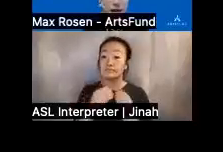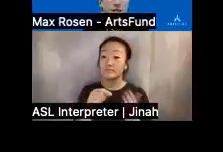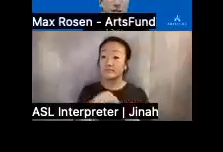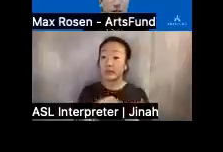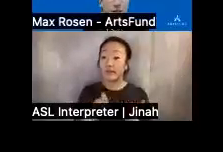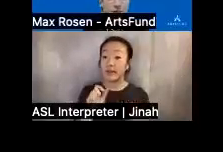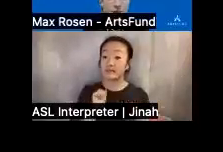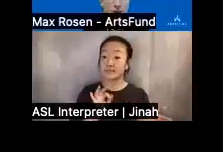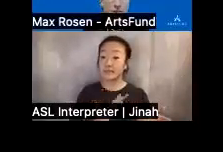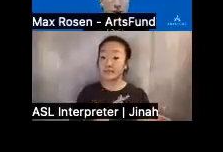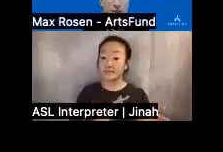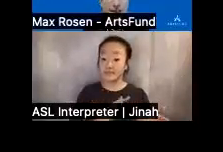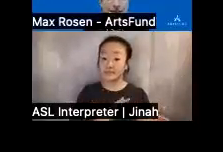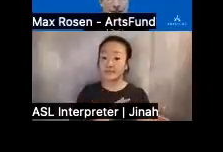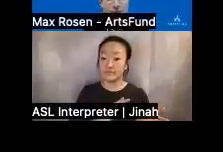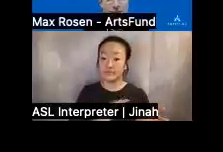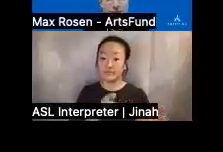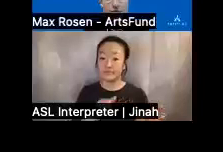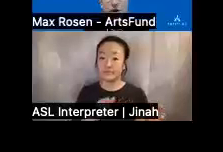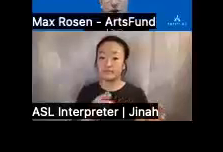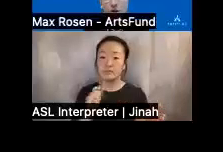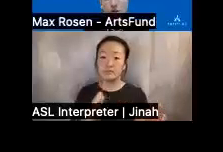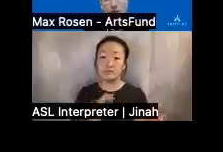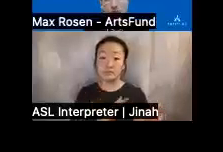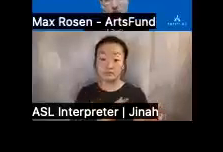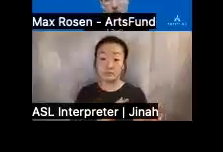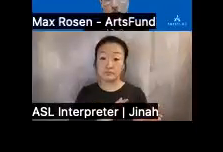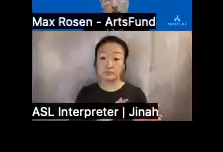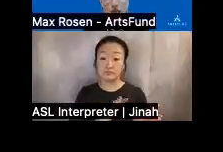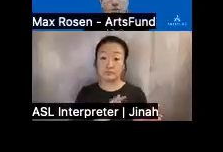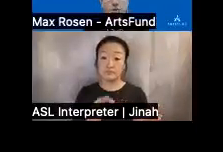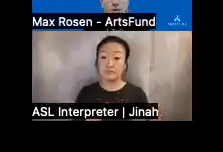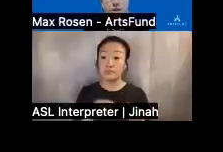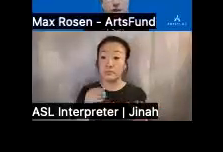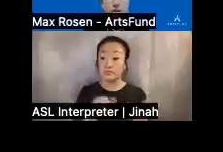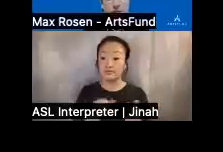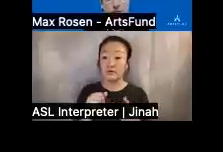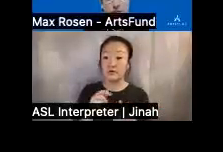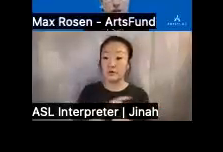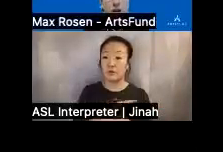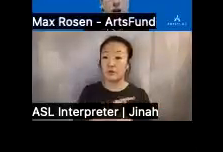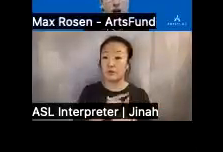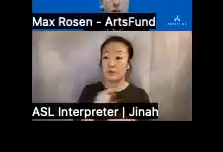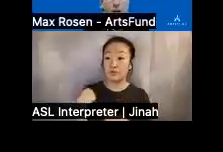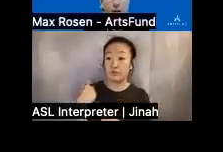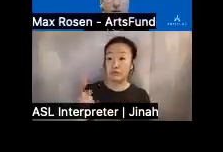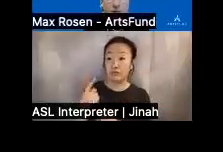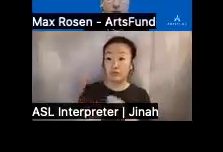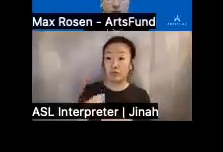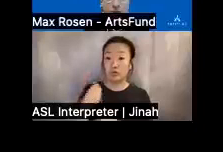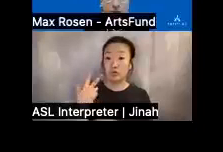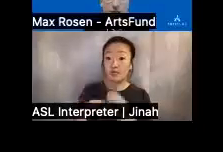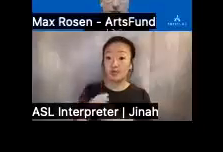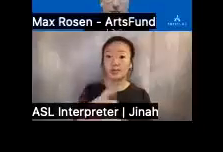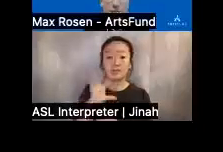we ask you to enter your personnel expenses for all 3 years. Personnel expenses are part of